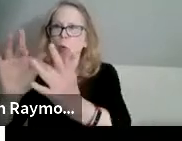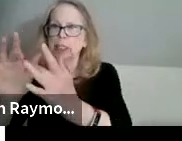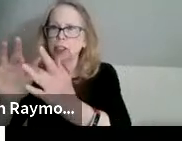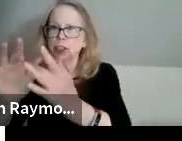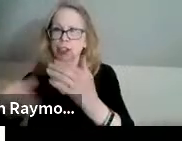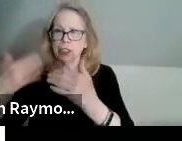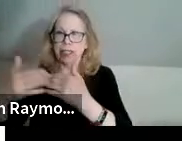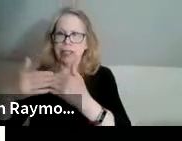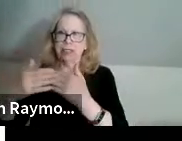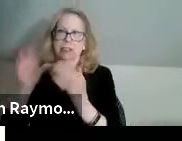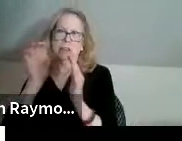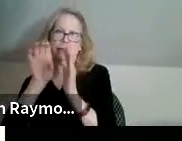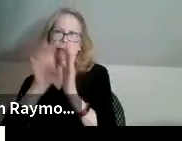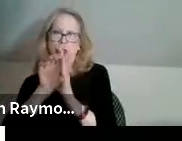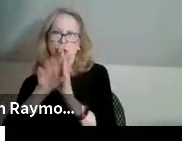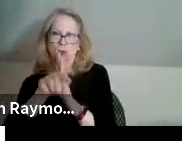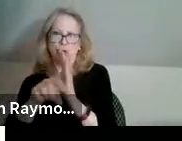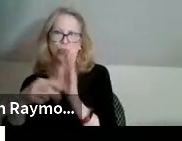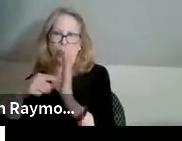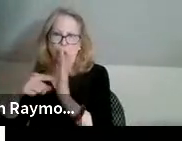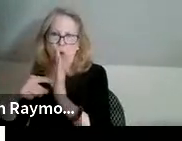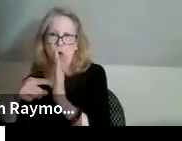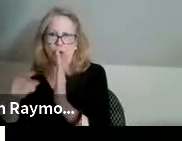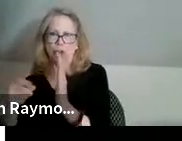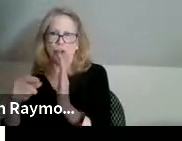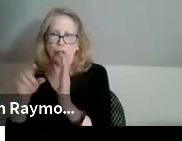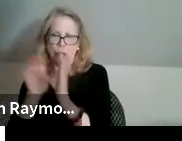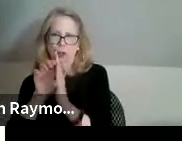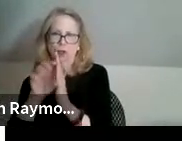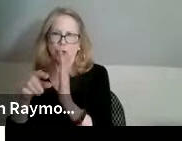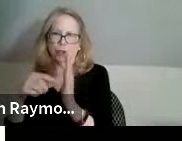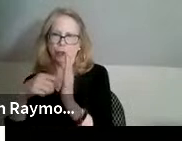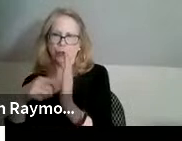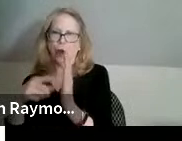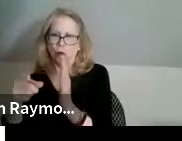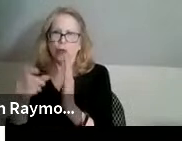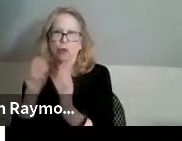this slide 31. This is an illustration of provision